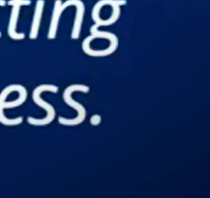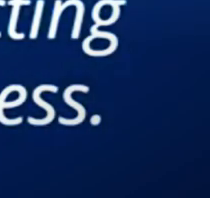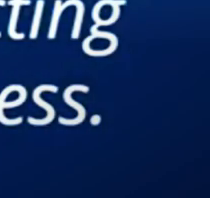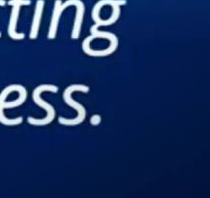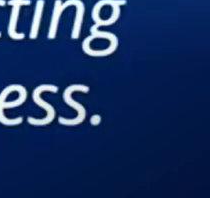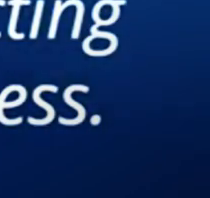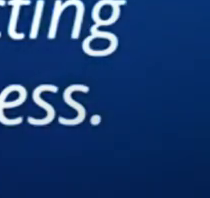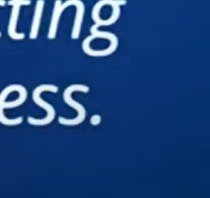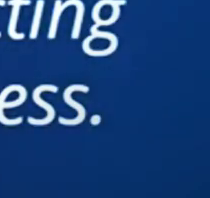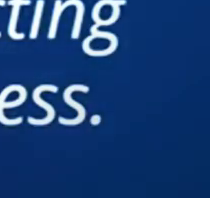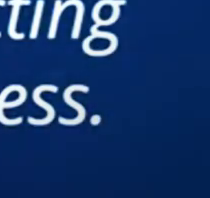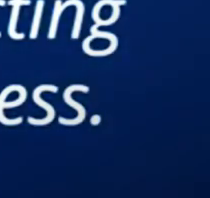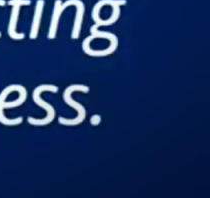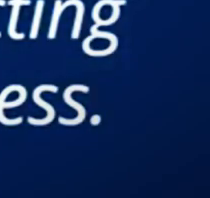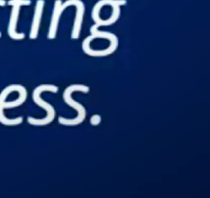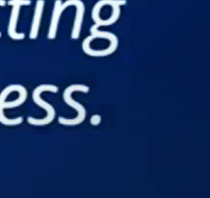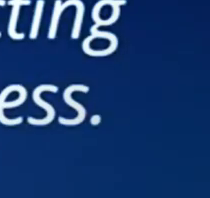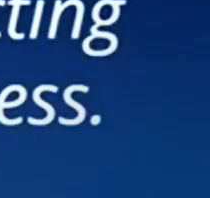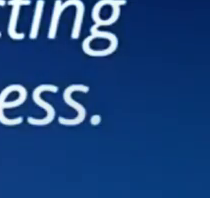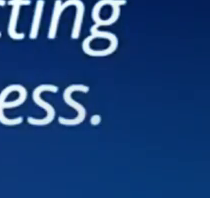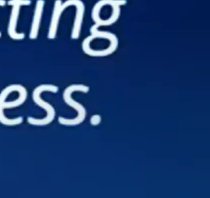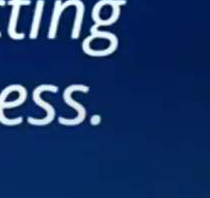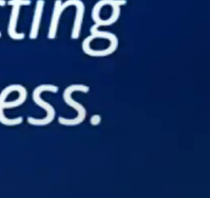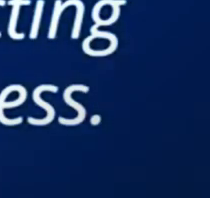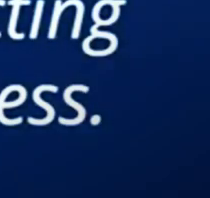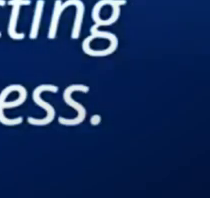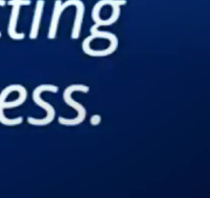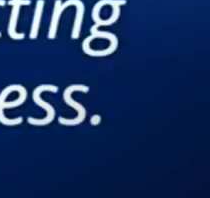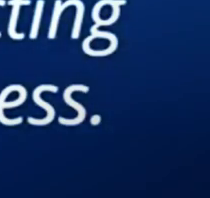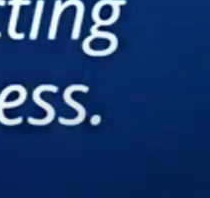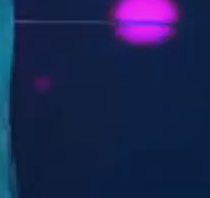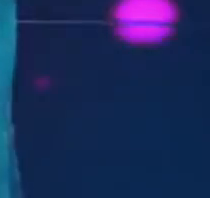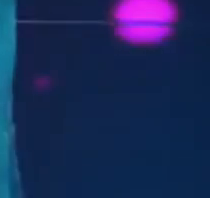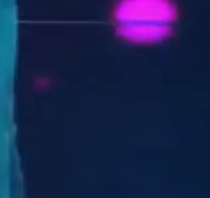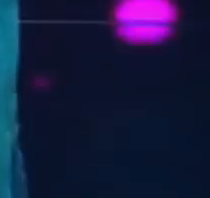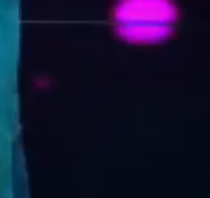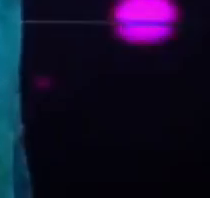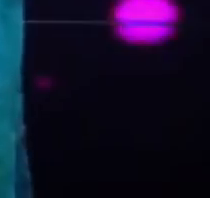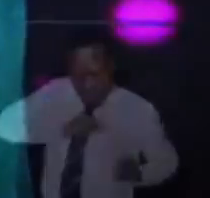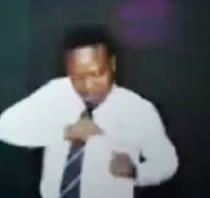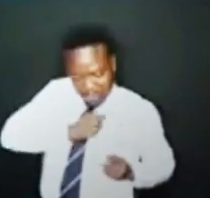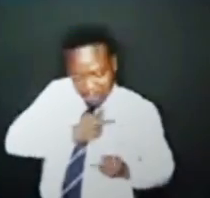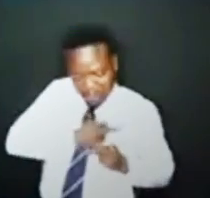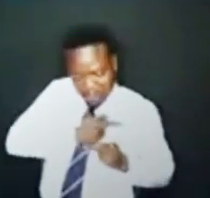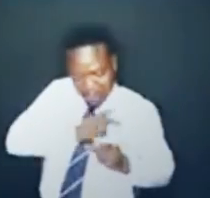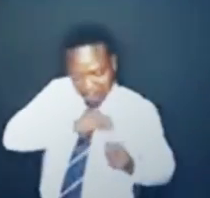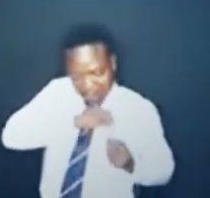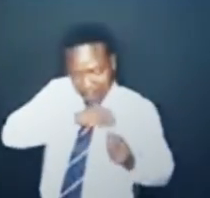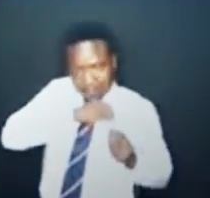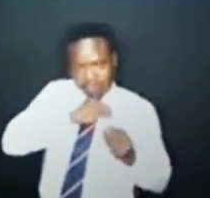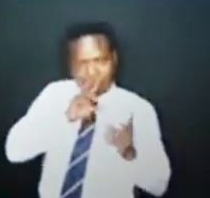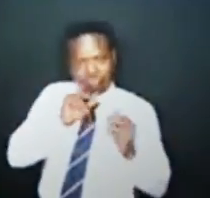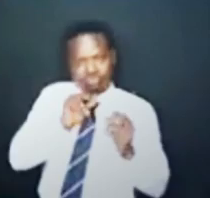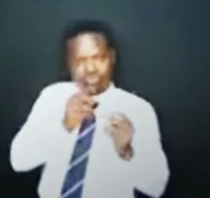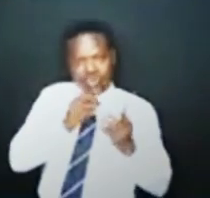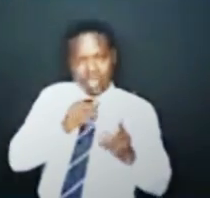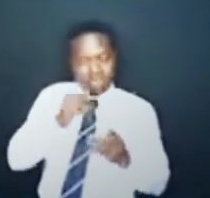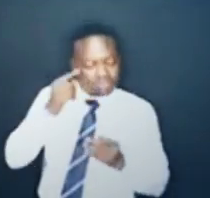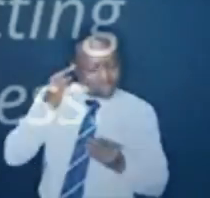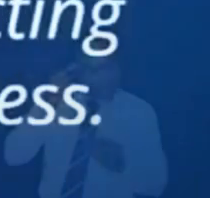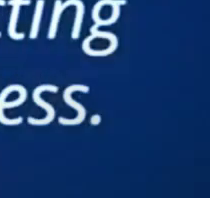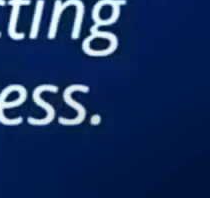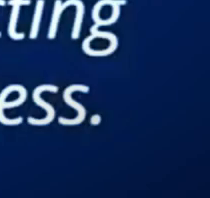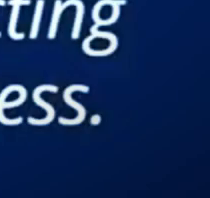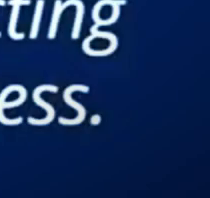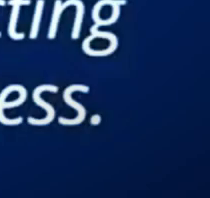Now we are going to look at how to deal with bitterness, but I still want to say that it is far